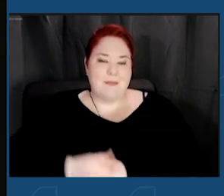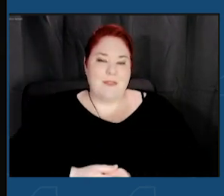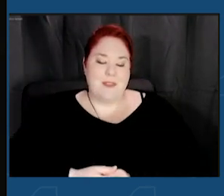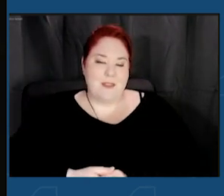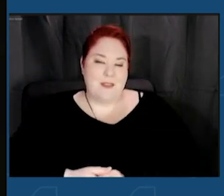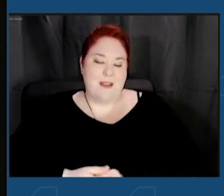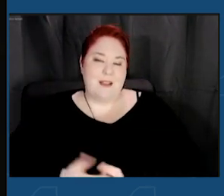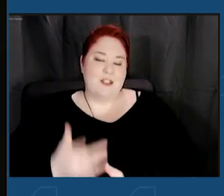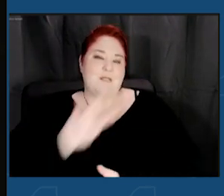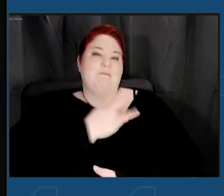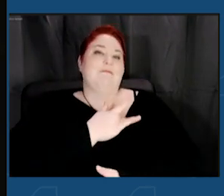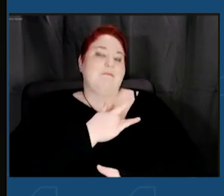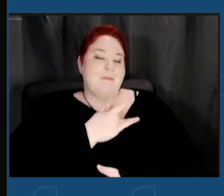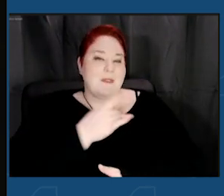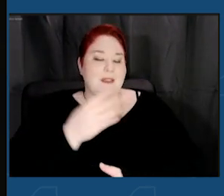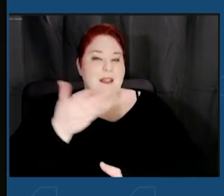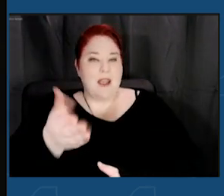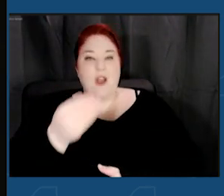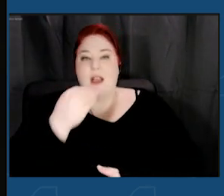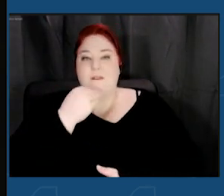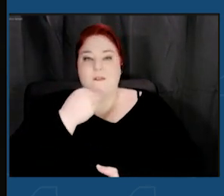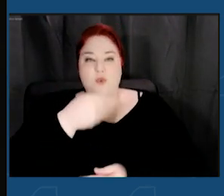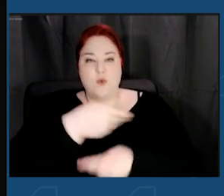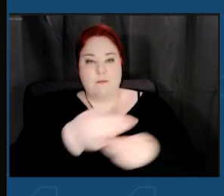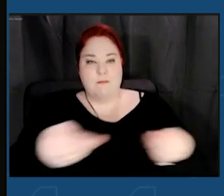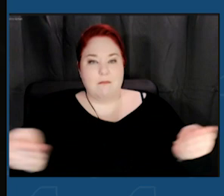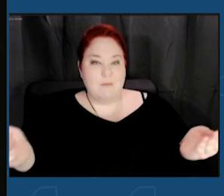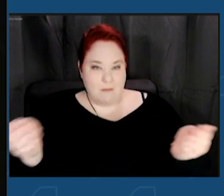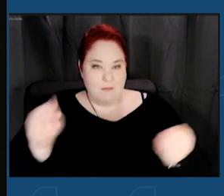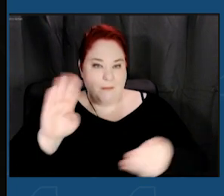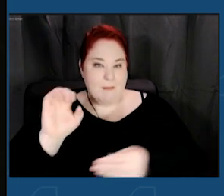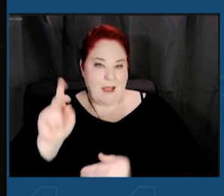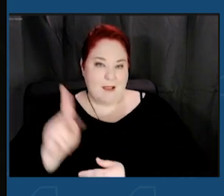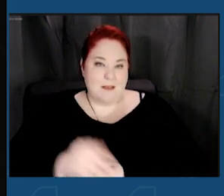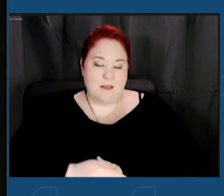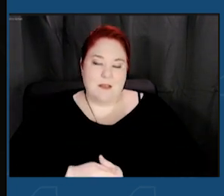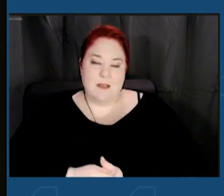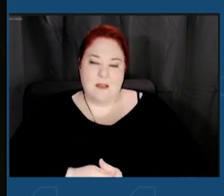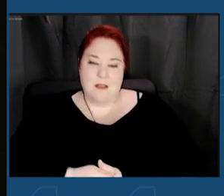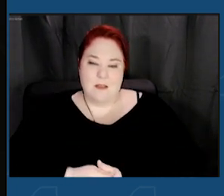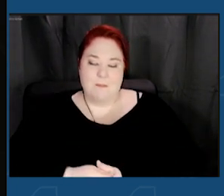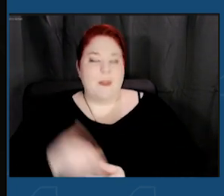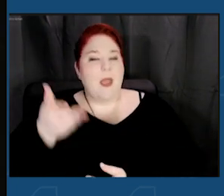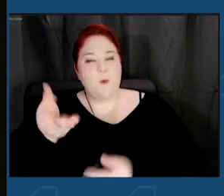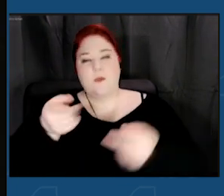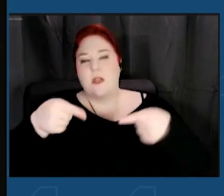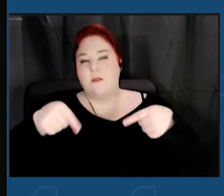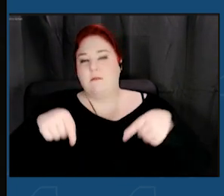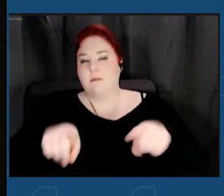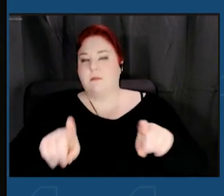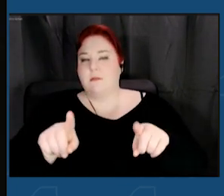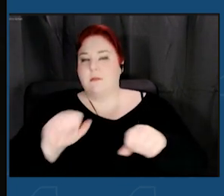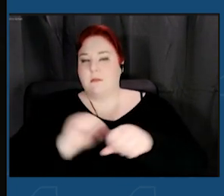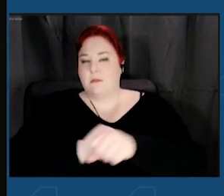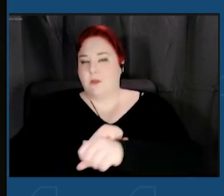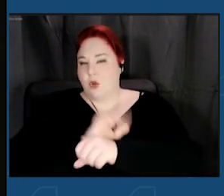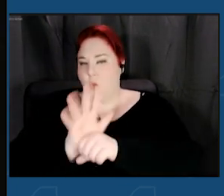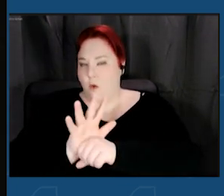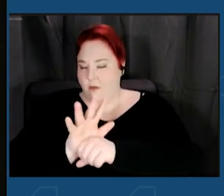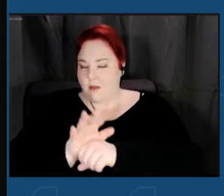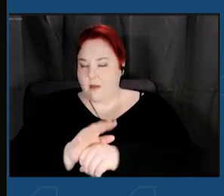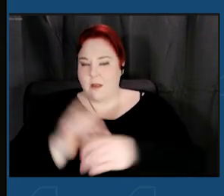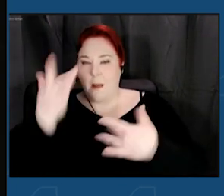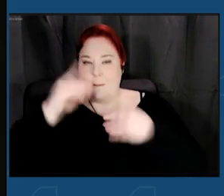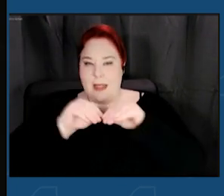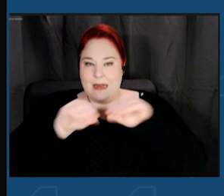at food banks. One day I was down there during the pandemic. There was a line of 6,000 people standing